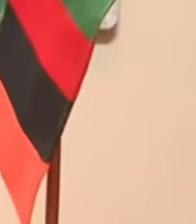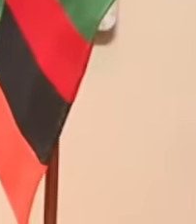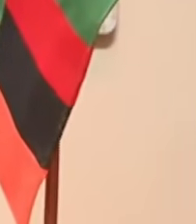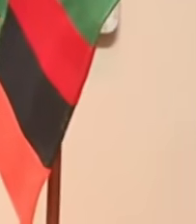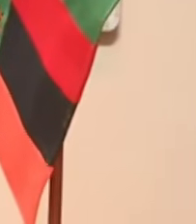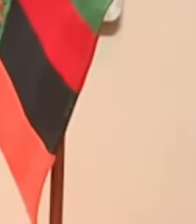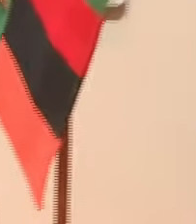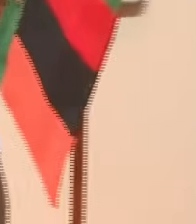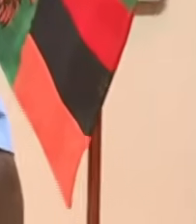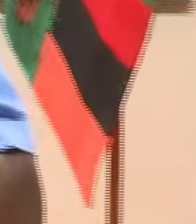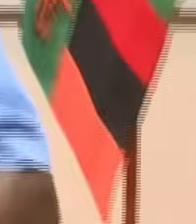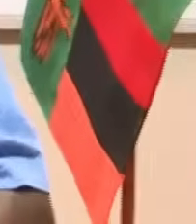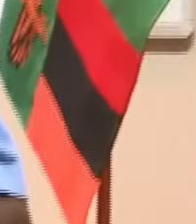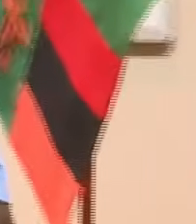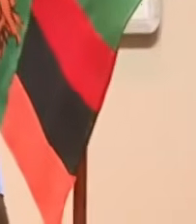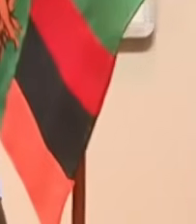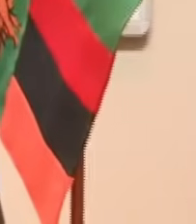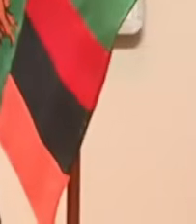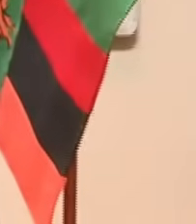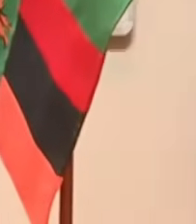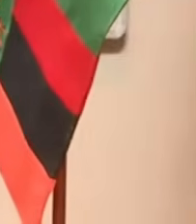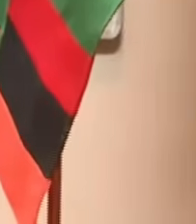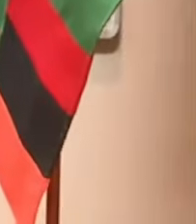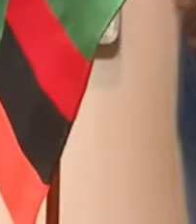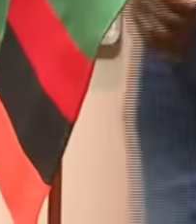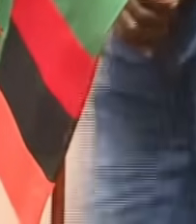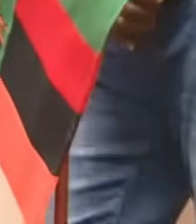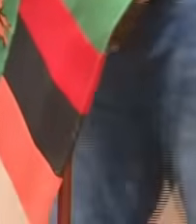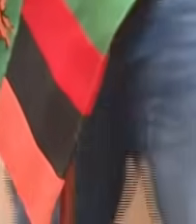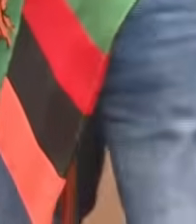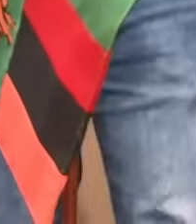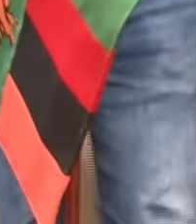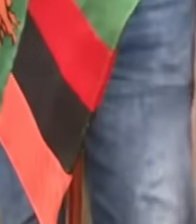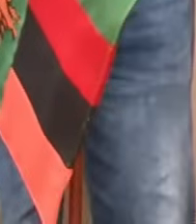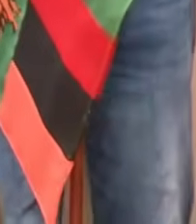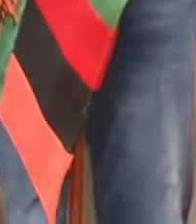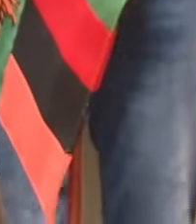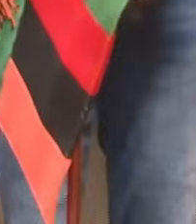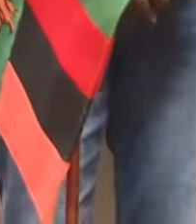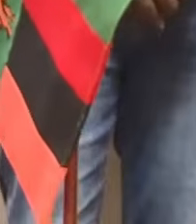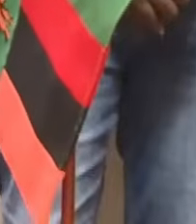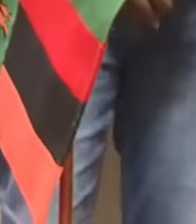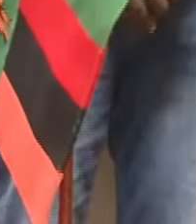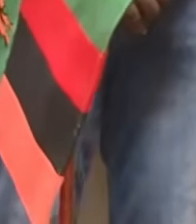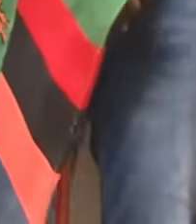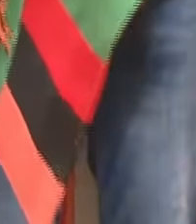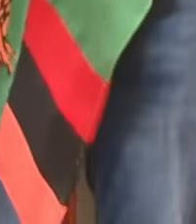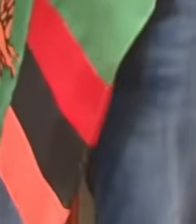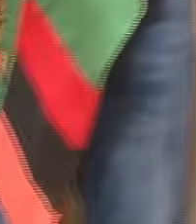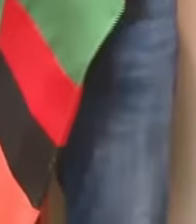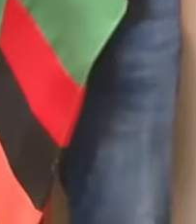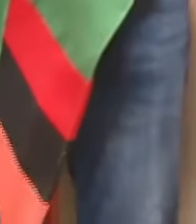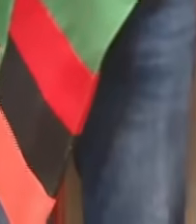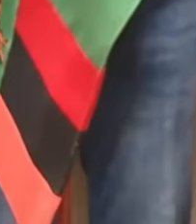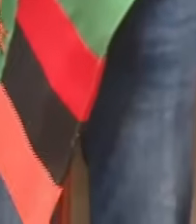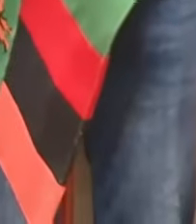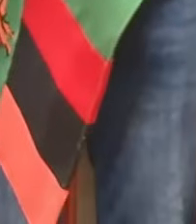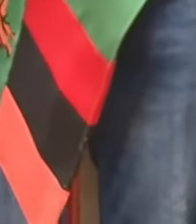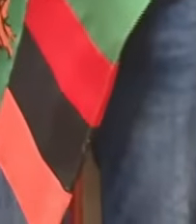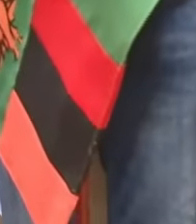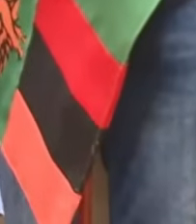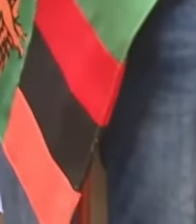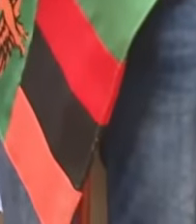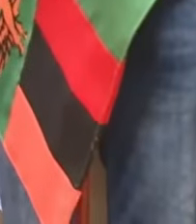Munjunga said that the construction of the Solwezi West Parliamentary Constituency Office was made possible using funds from